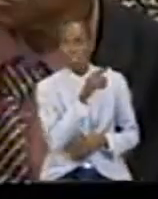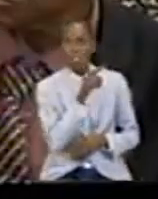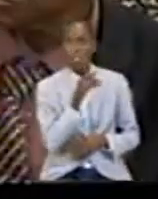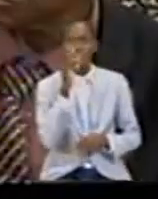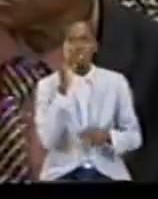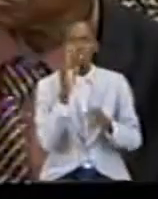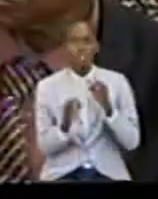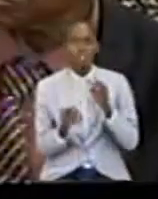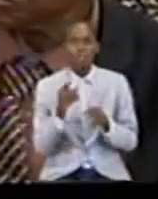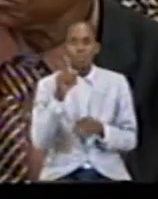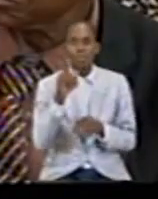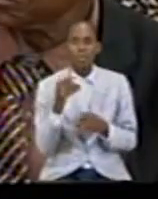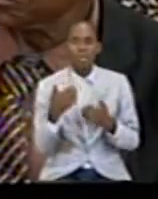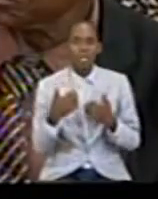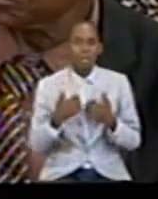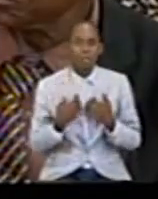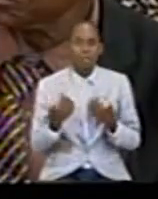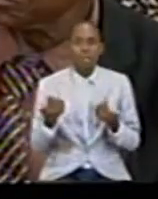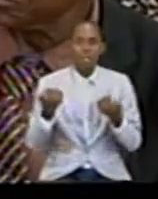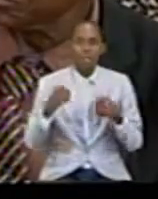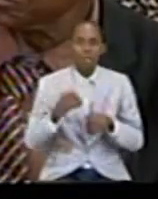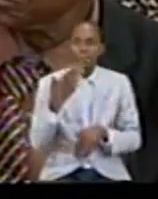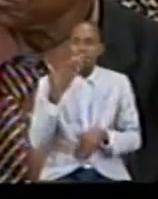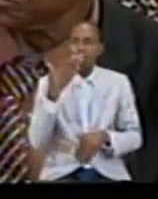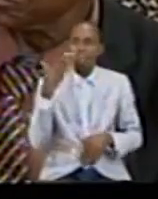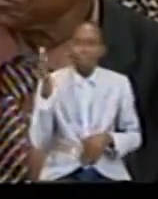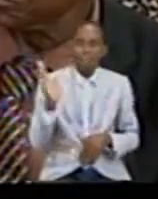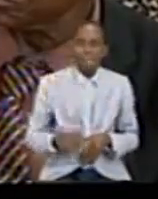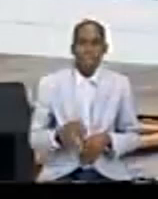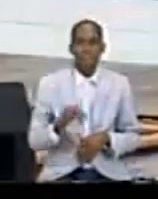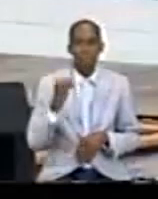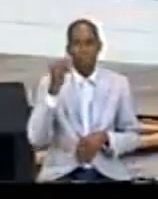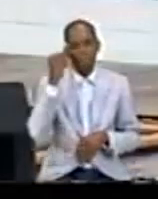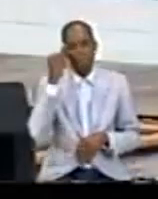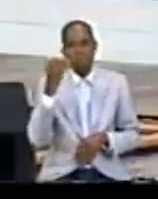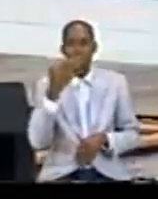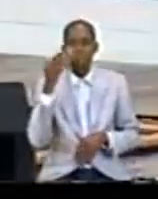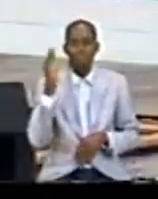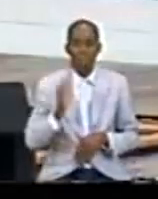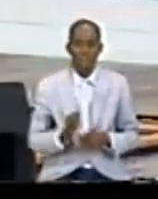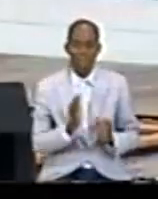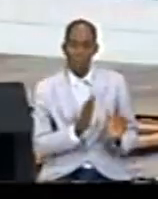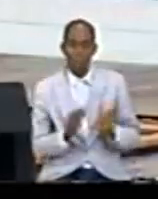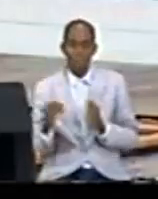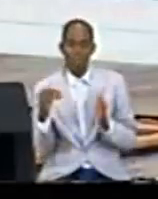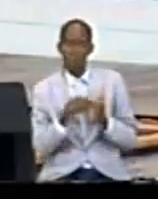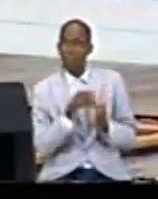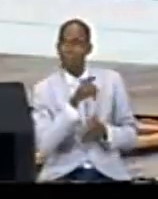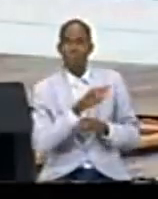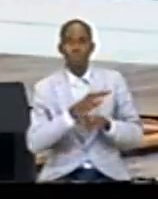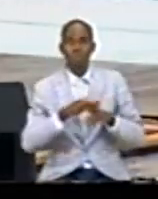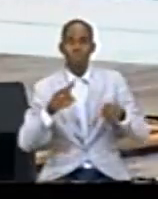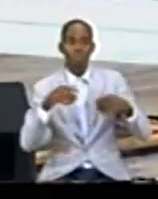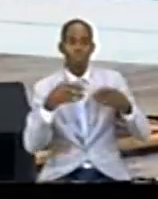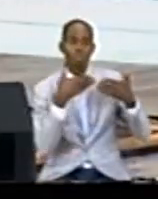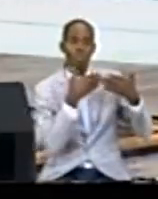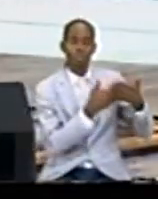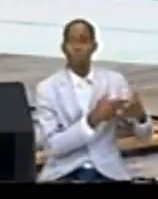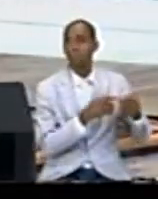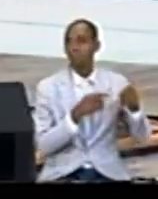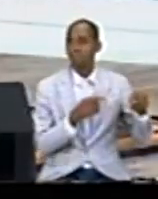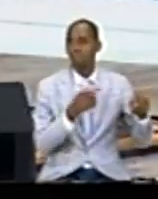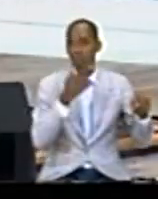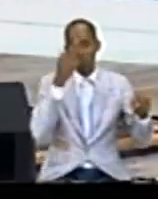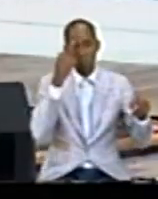you have any evil intention, don't go near him Otherwise, something